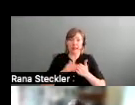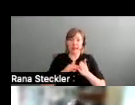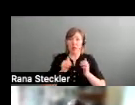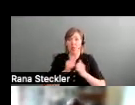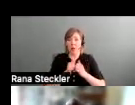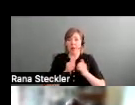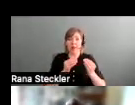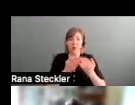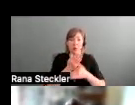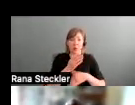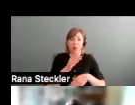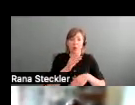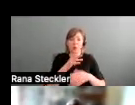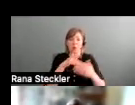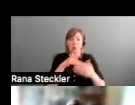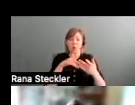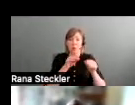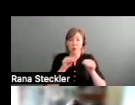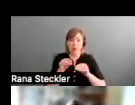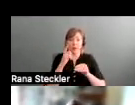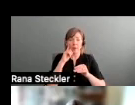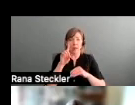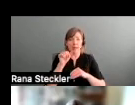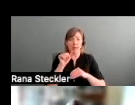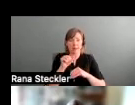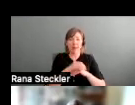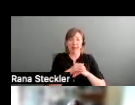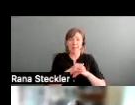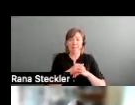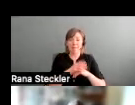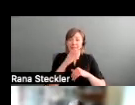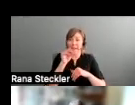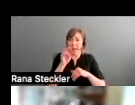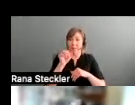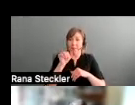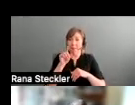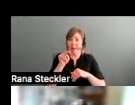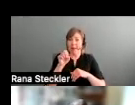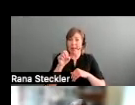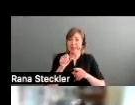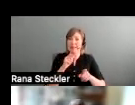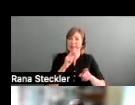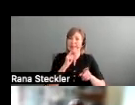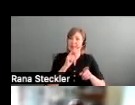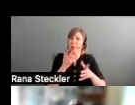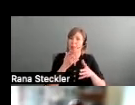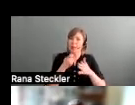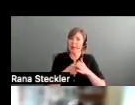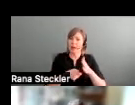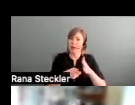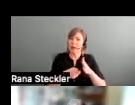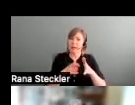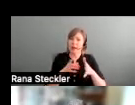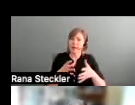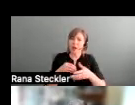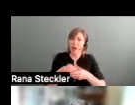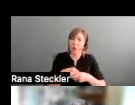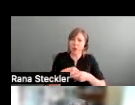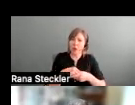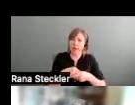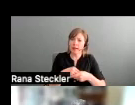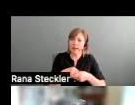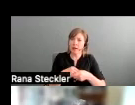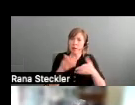and through social movements for disability and madness, is what is the cost of inclusion?